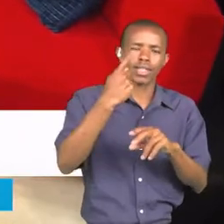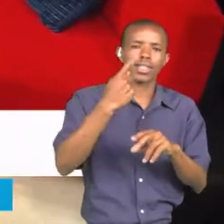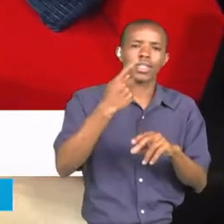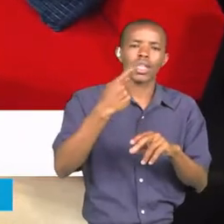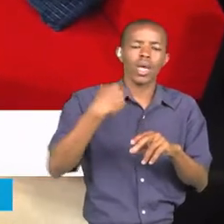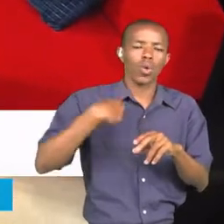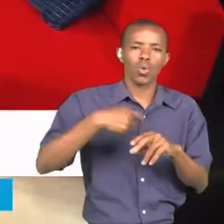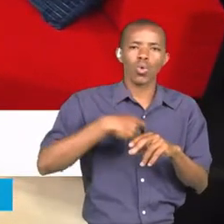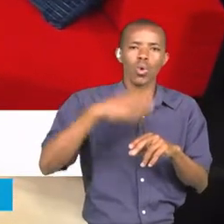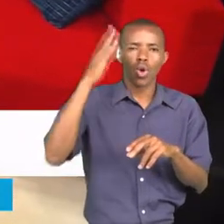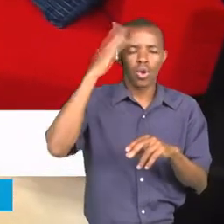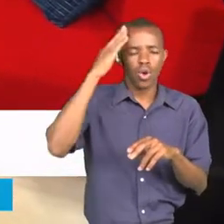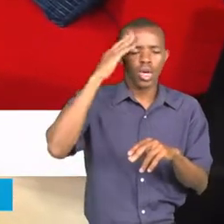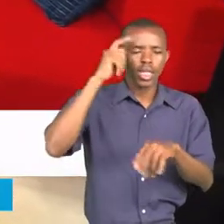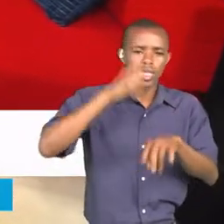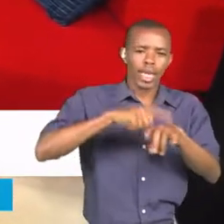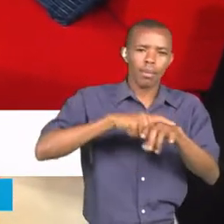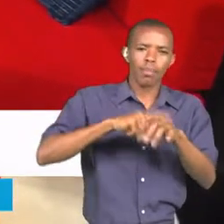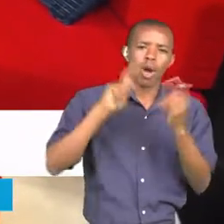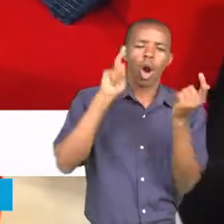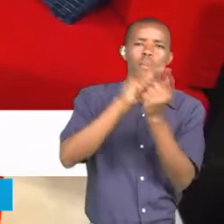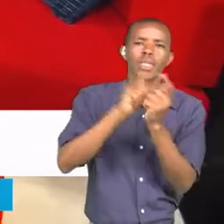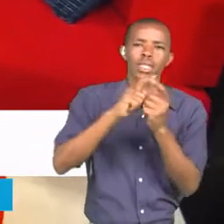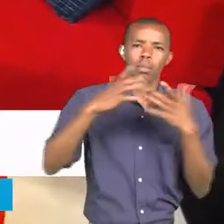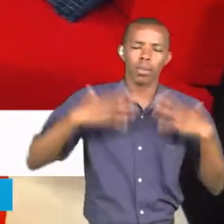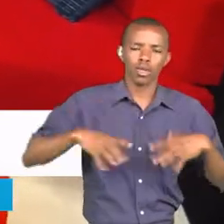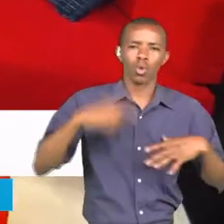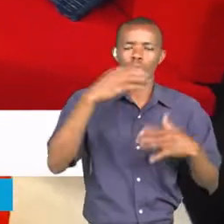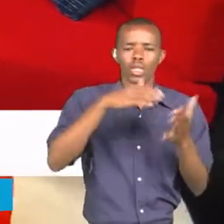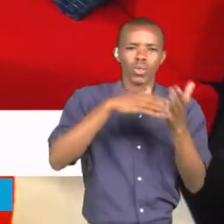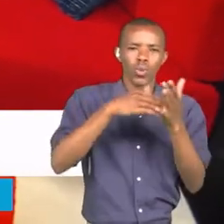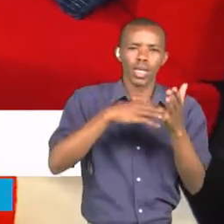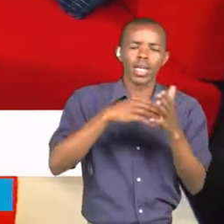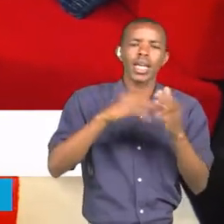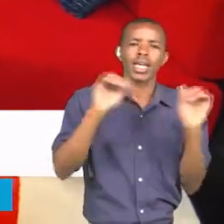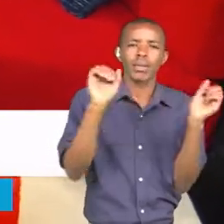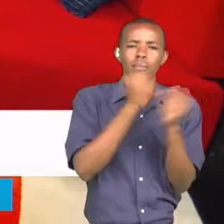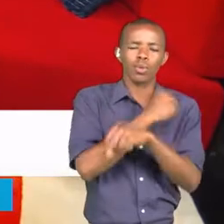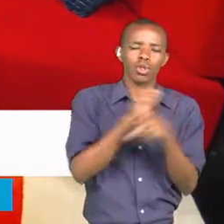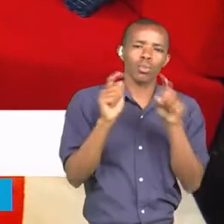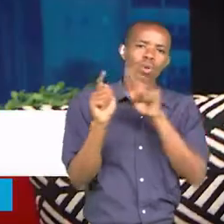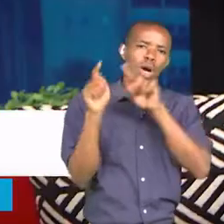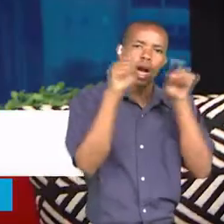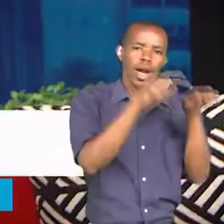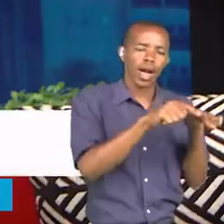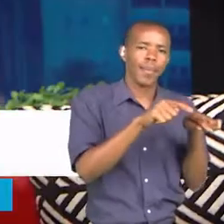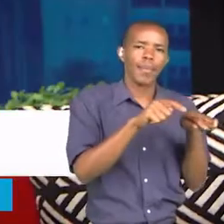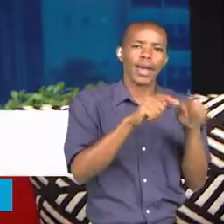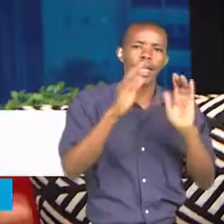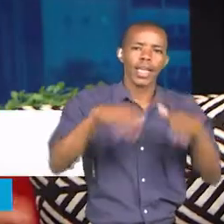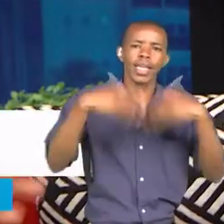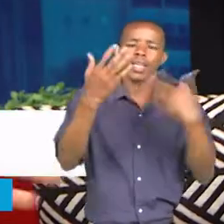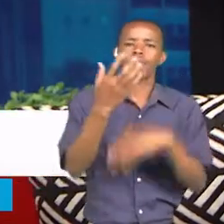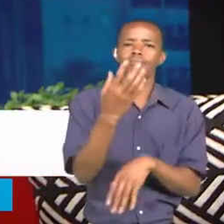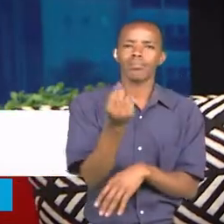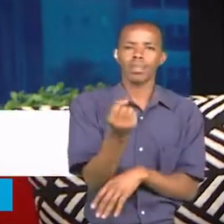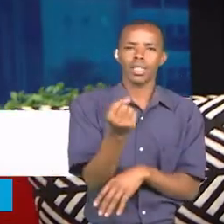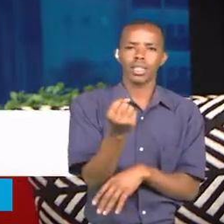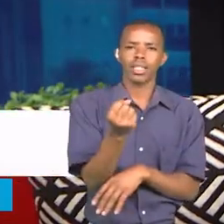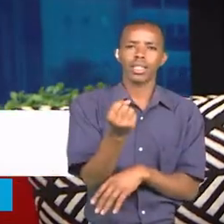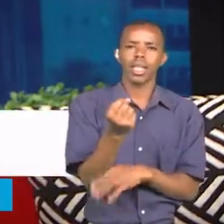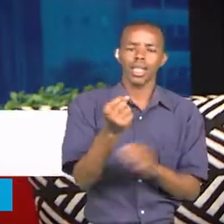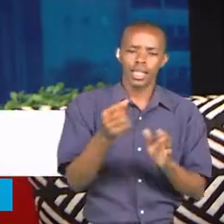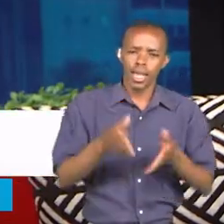you will realize is that when you find someone who is malnourished, you can't come and give them ugali. There is some sort